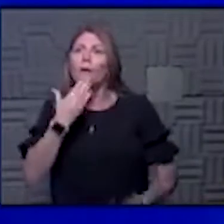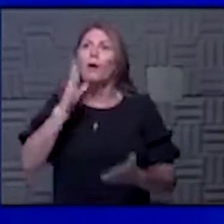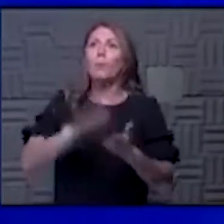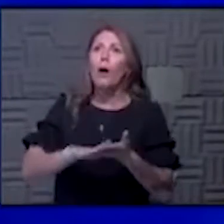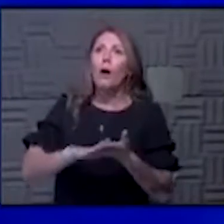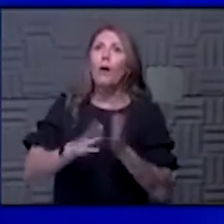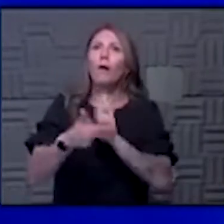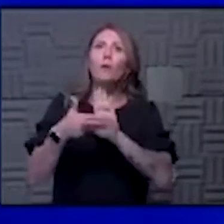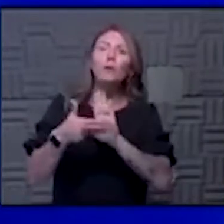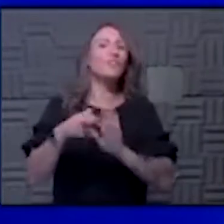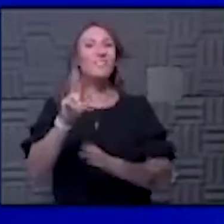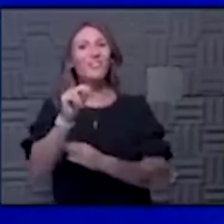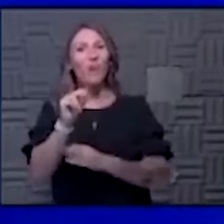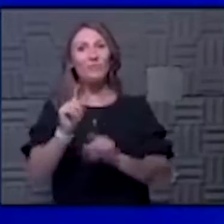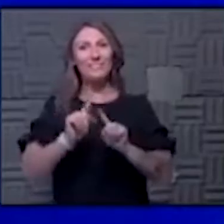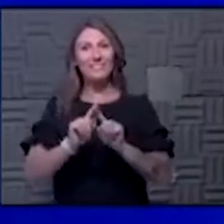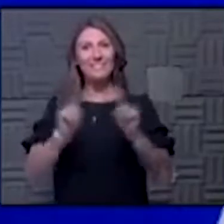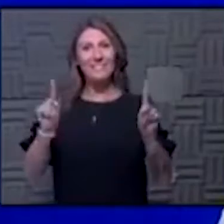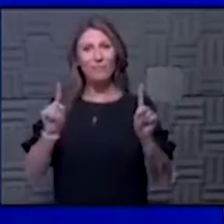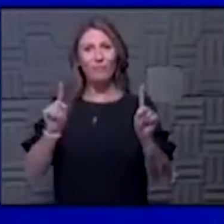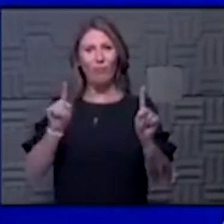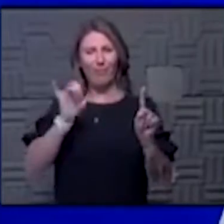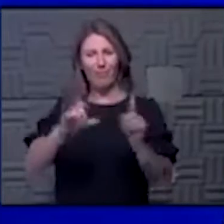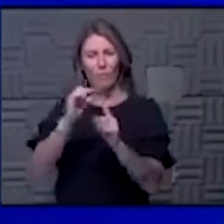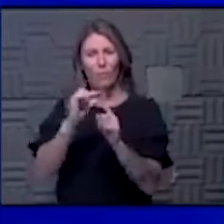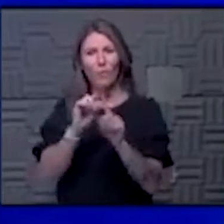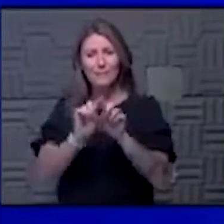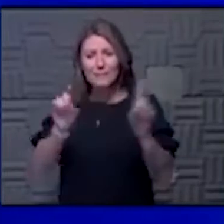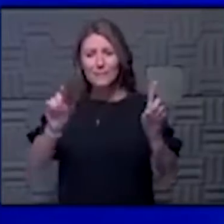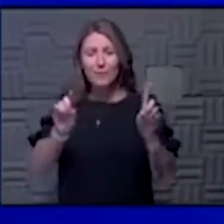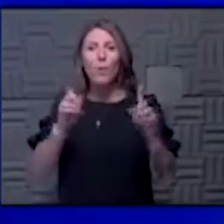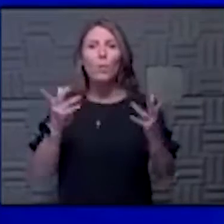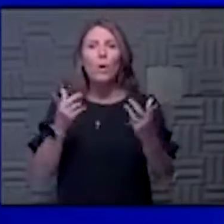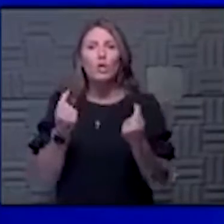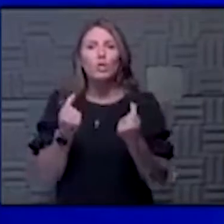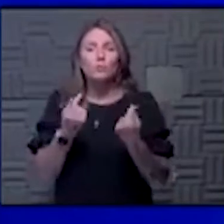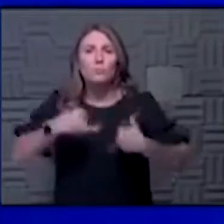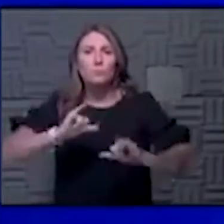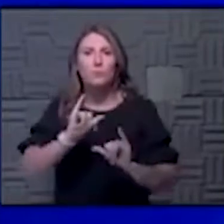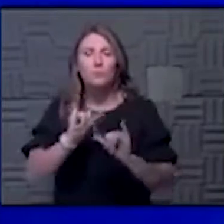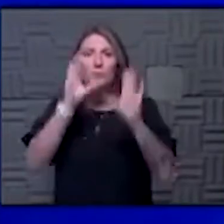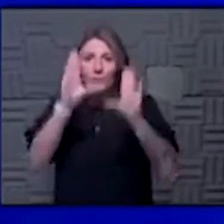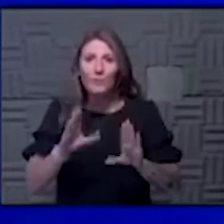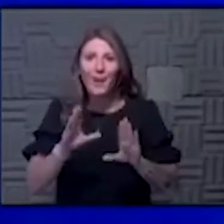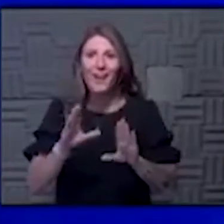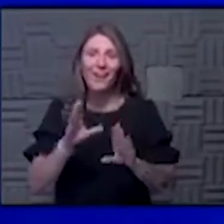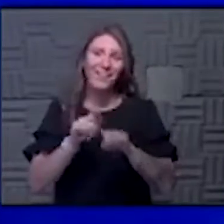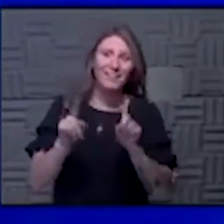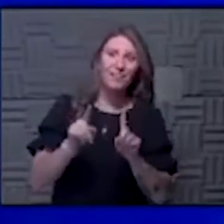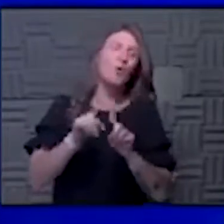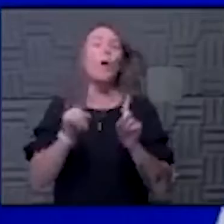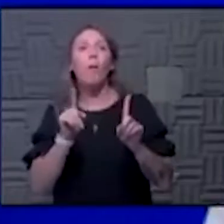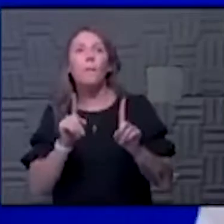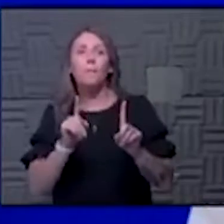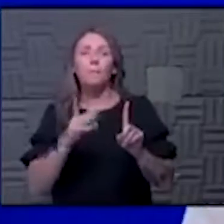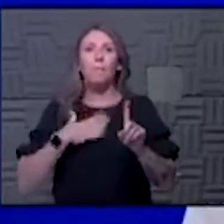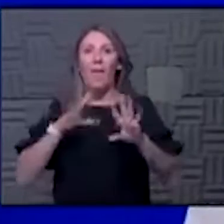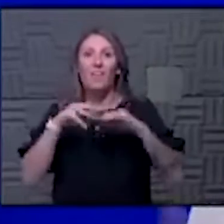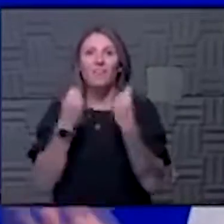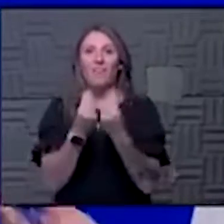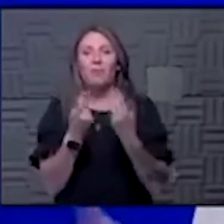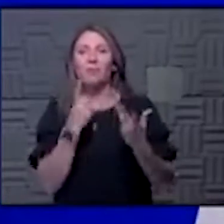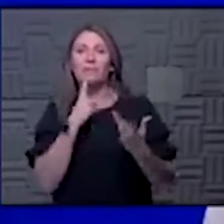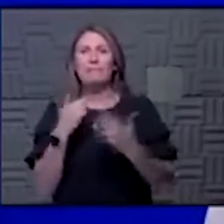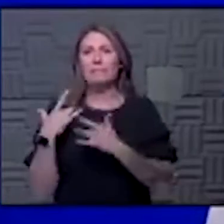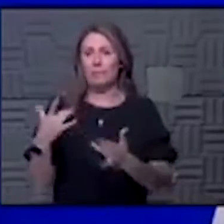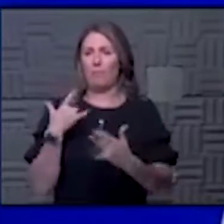it's different, and try to figure out what can we do that's still great and be different. So in our family, here's what we do. So we usually have about 30